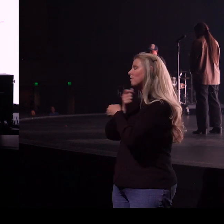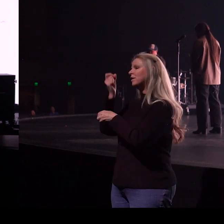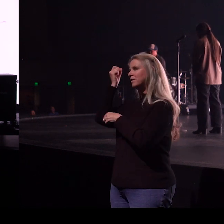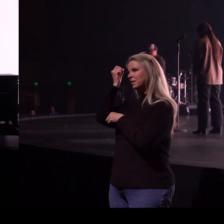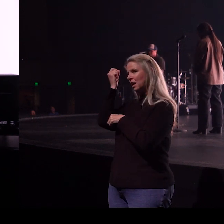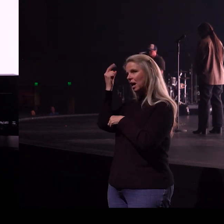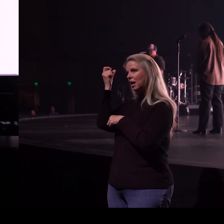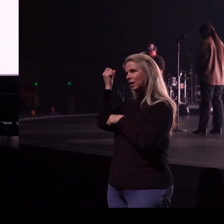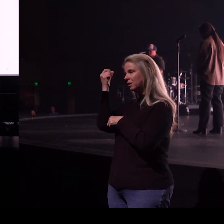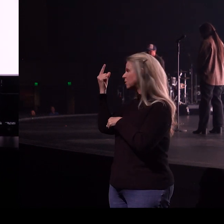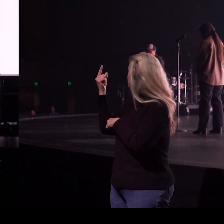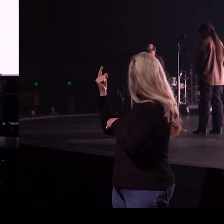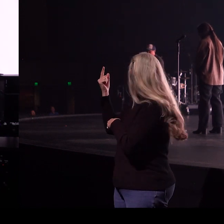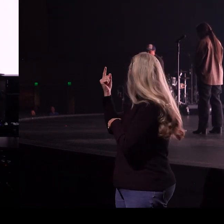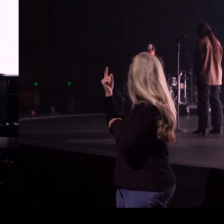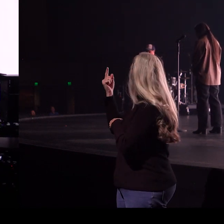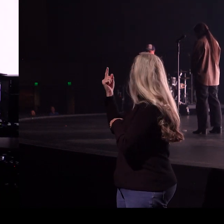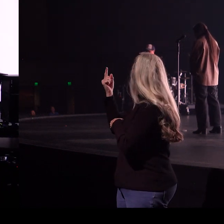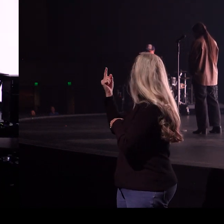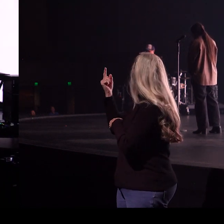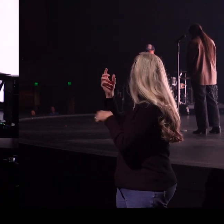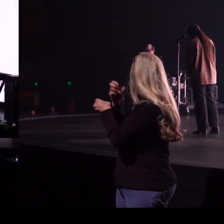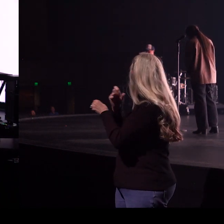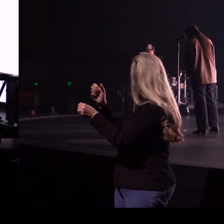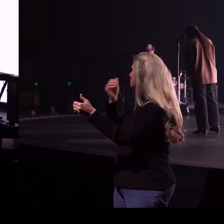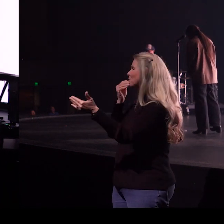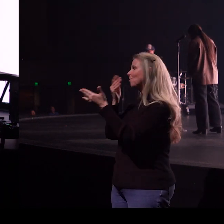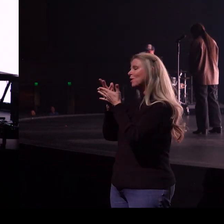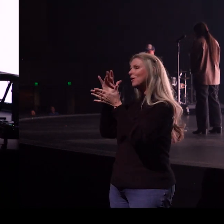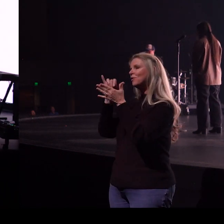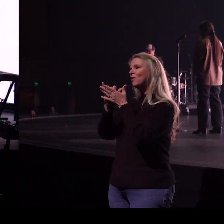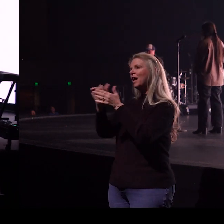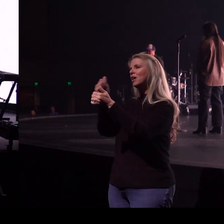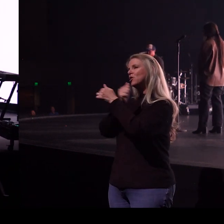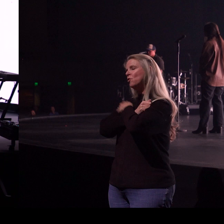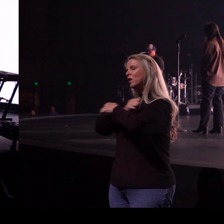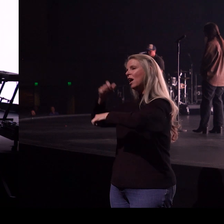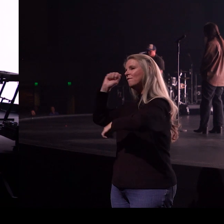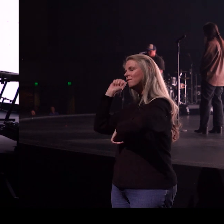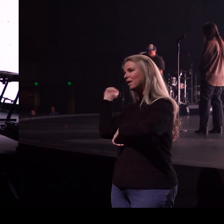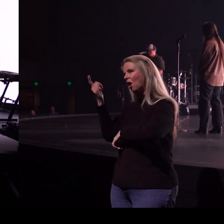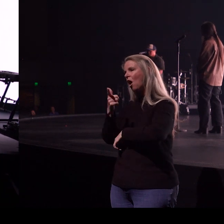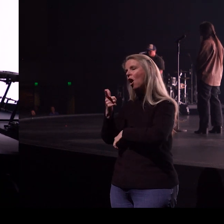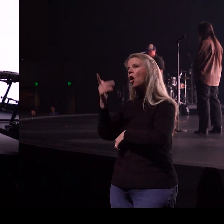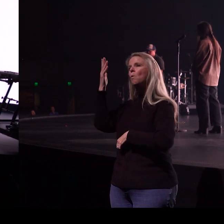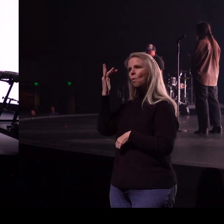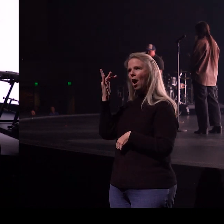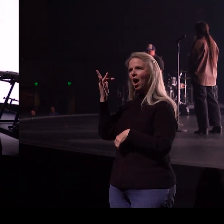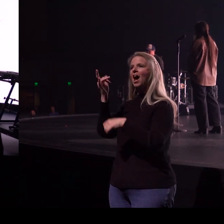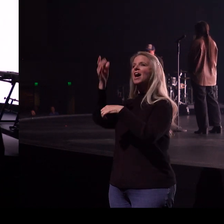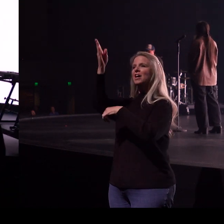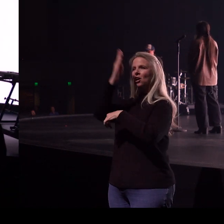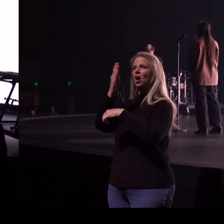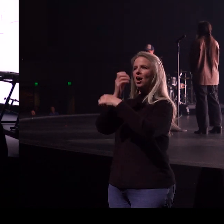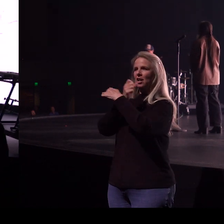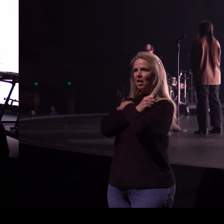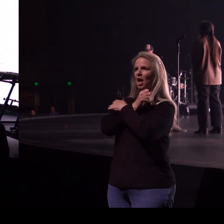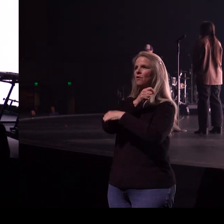understanding, redemptive goodwill for all men, so that you love everybody because God loves them.